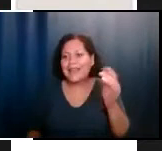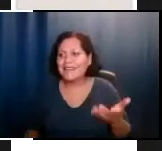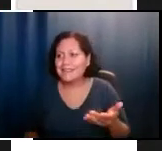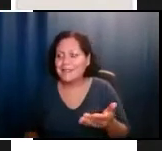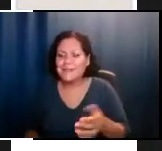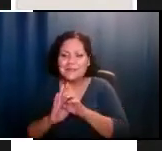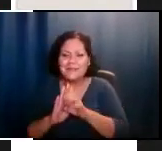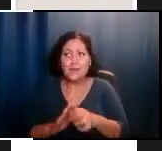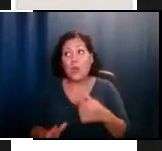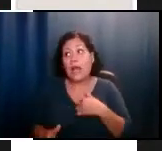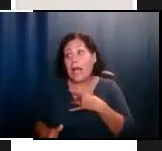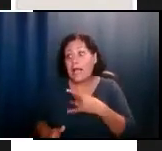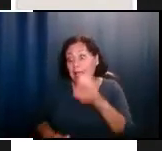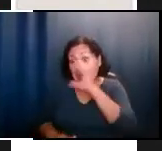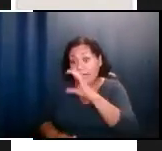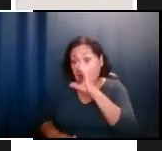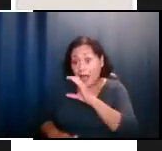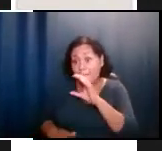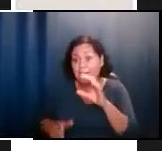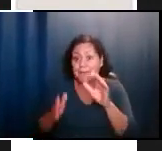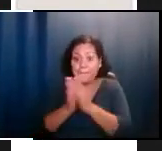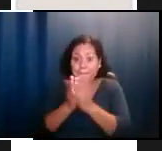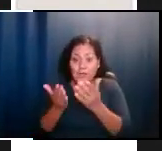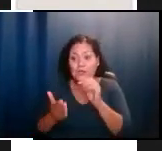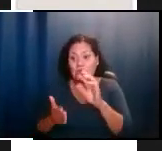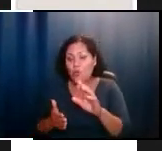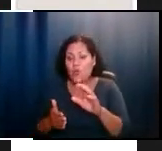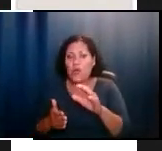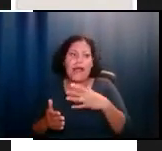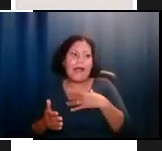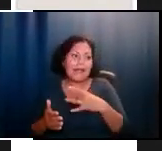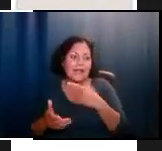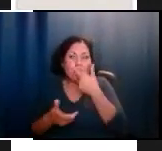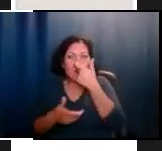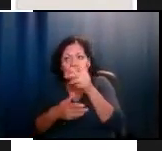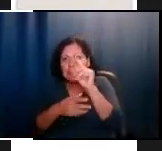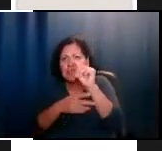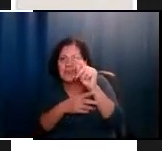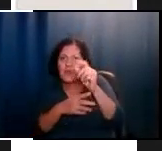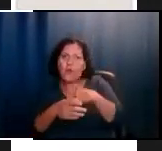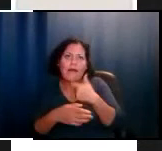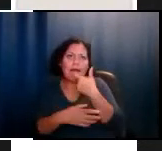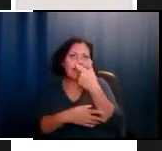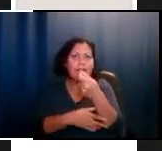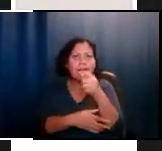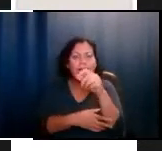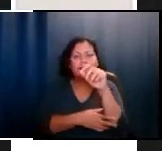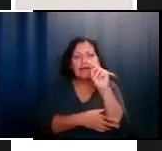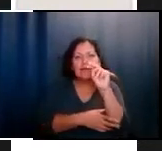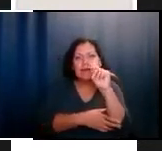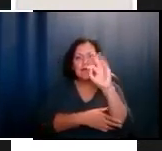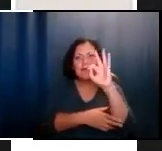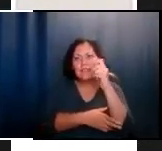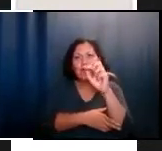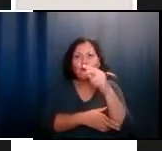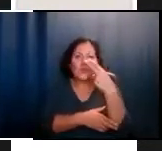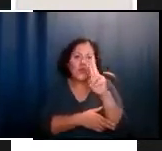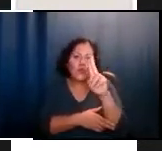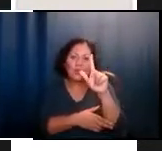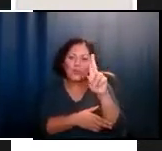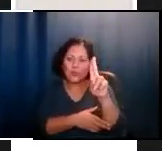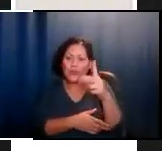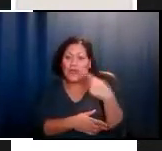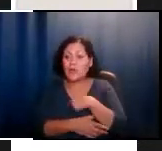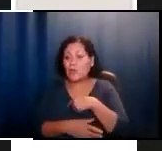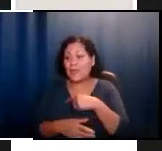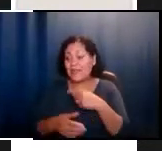like comics, or I like to watch TV, I like Netflix, I like Hulu, things like that. And so what we get a chance